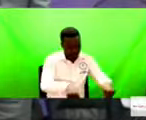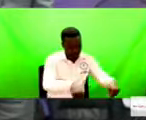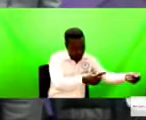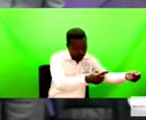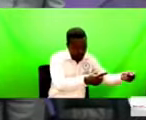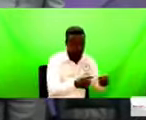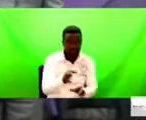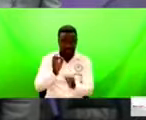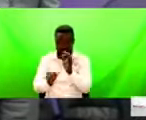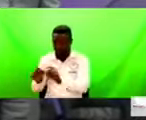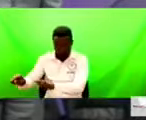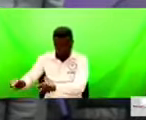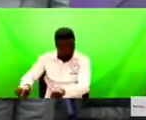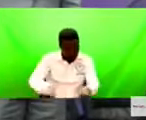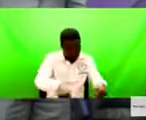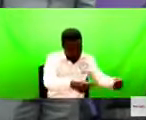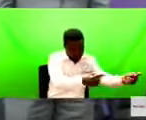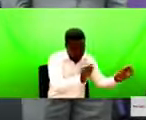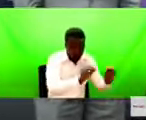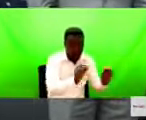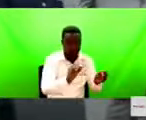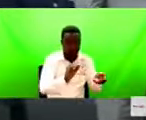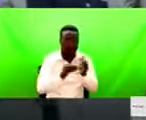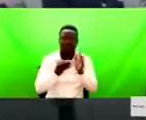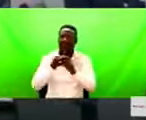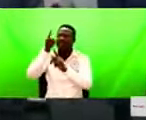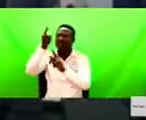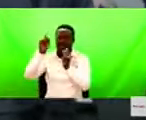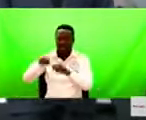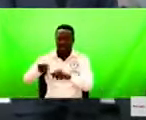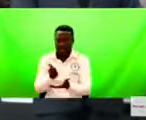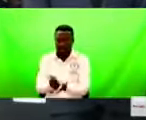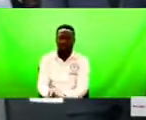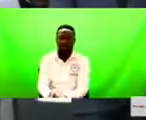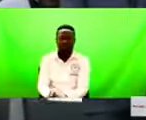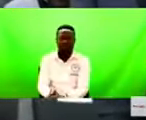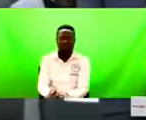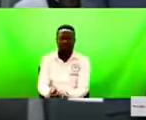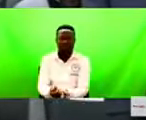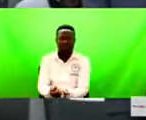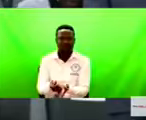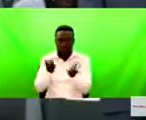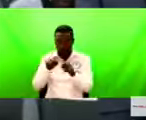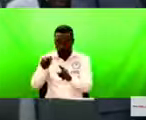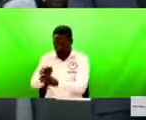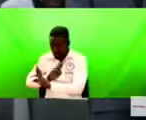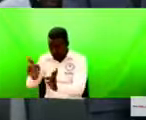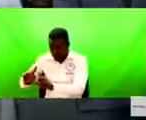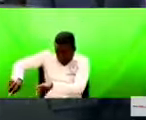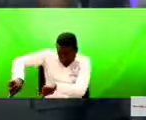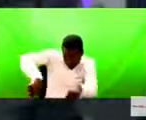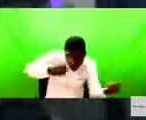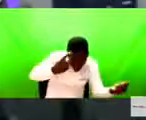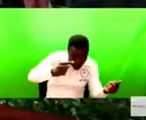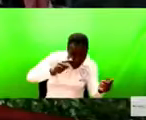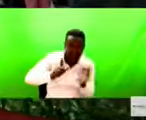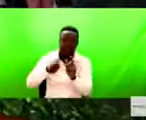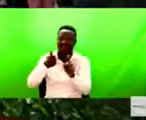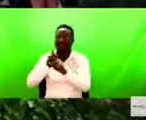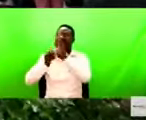you don't set out, he cannot settle you. It is only when you set out, then you can think